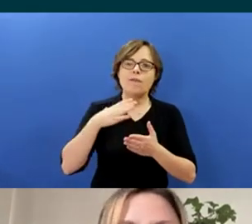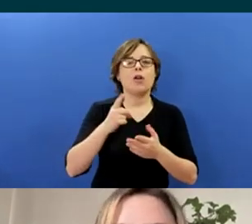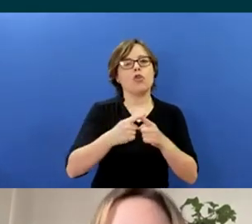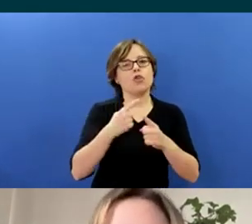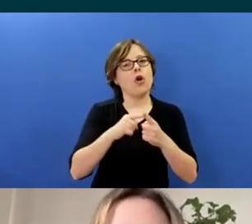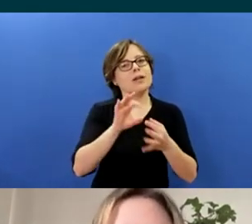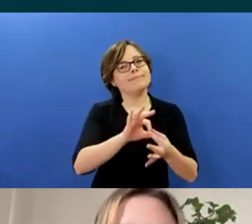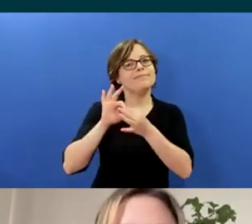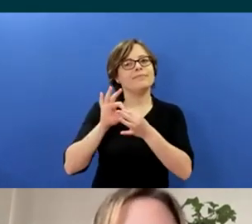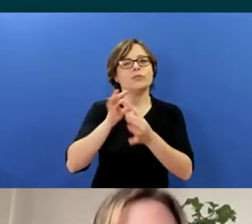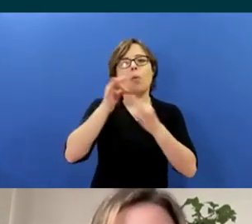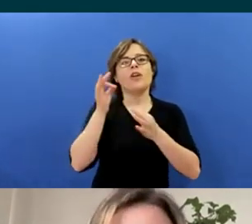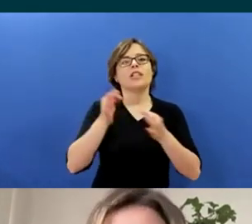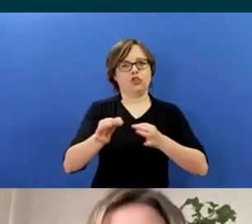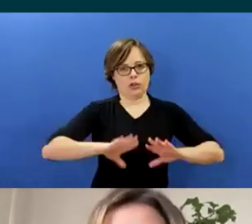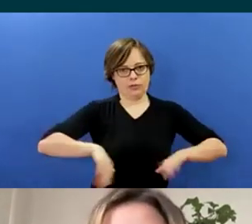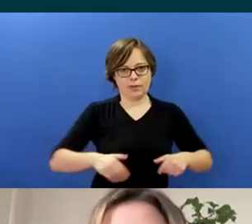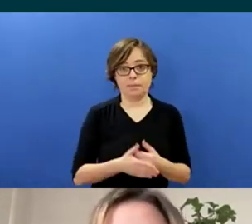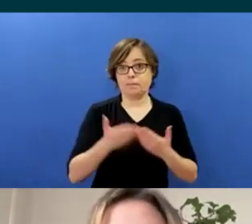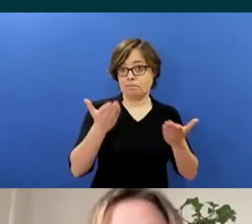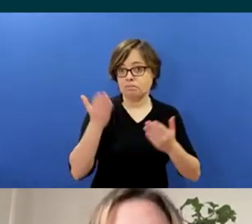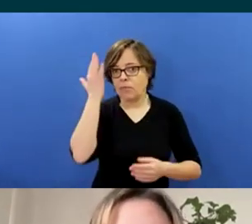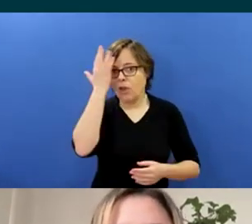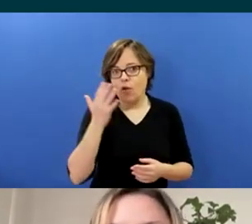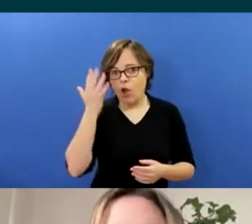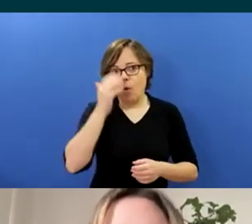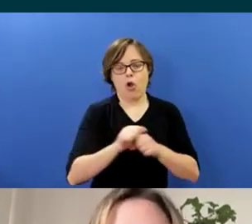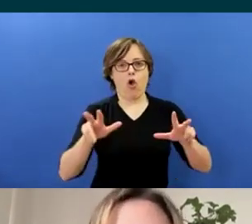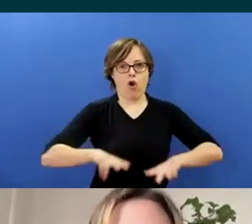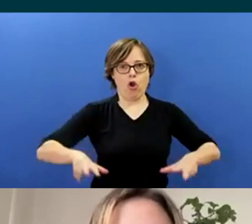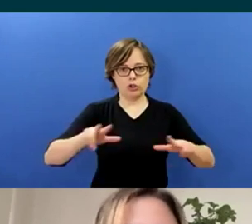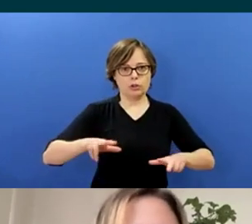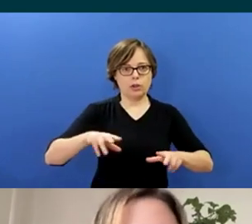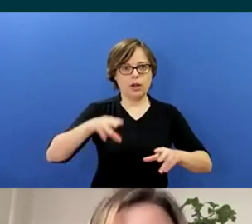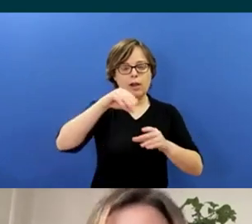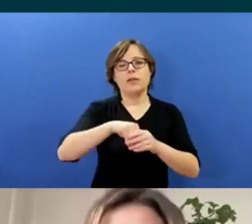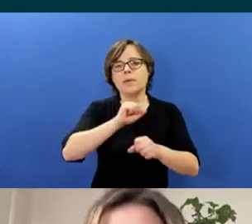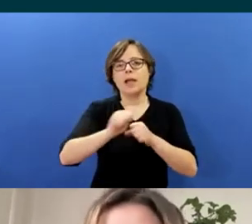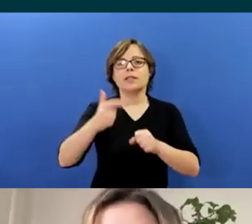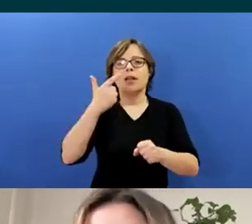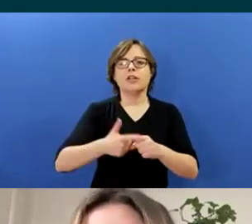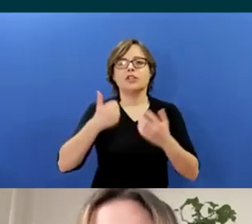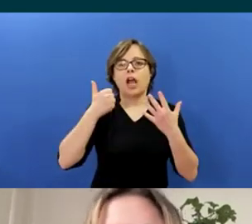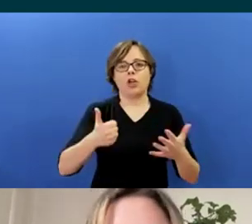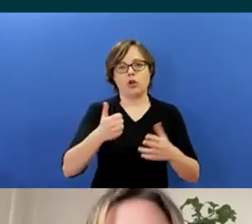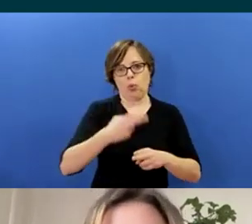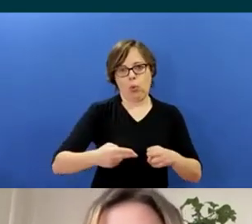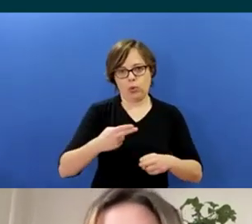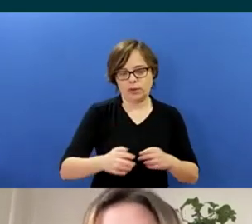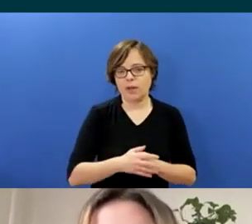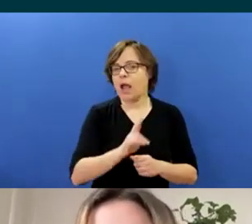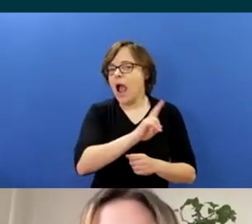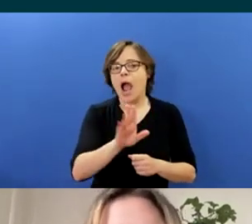Imagine a family of 26 cousins, each with their own unique way of doing things. One loves